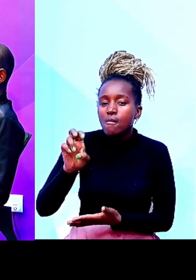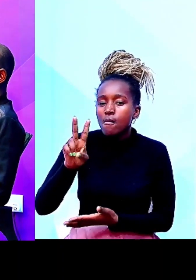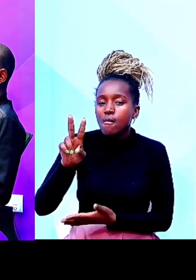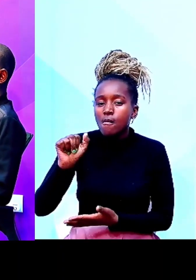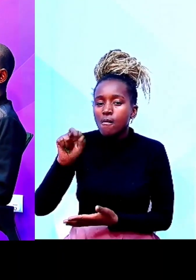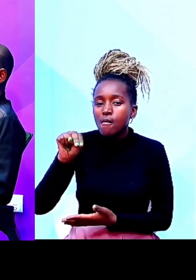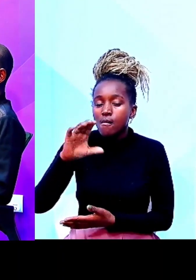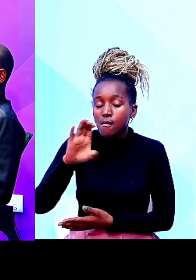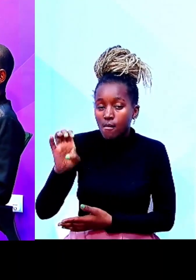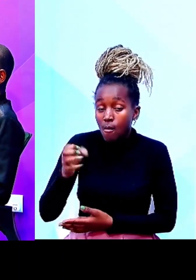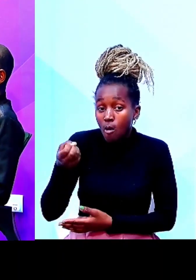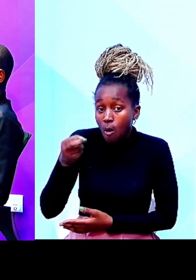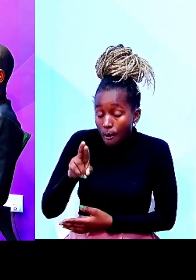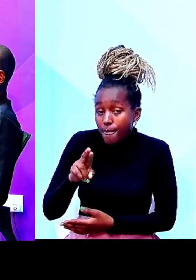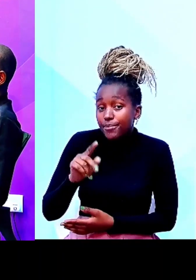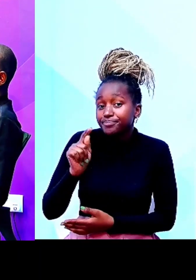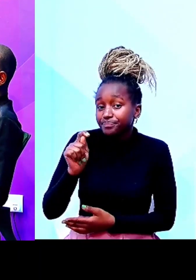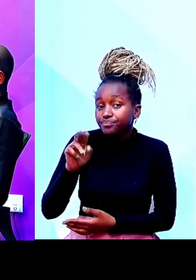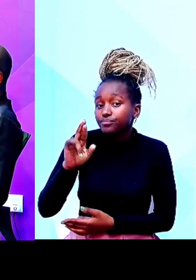these triggers can make